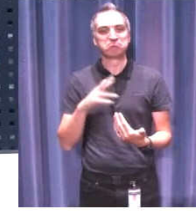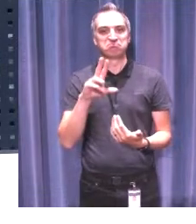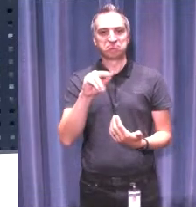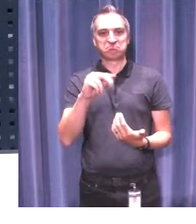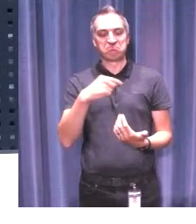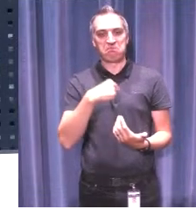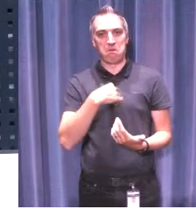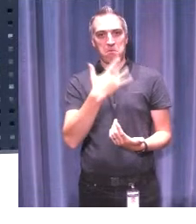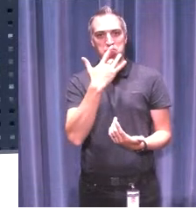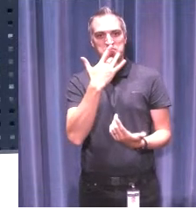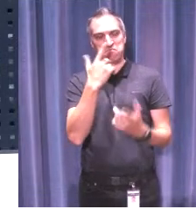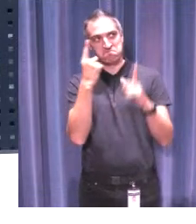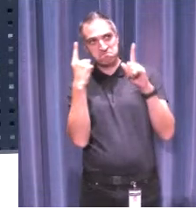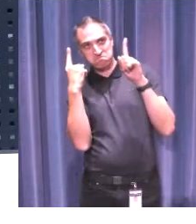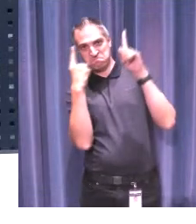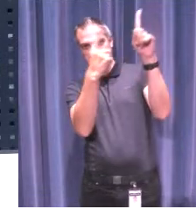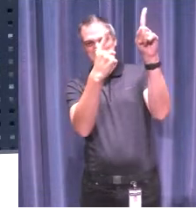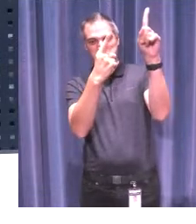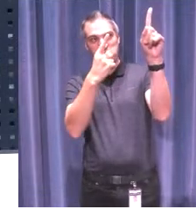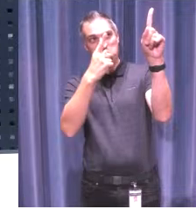to do that.